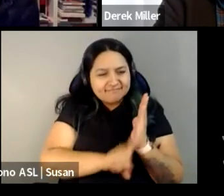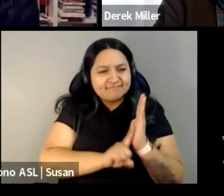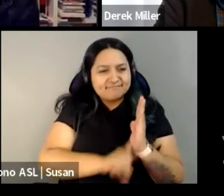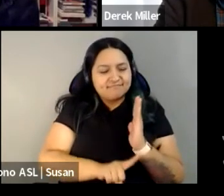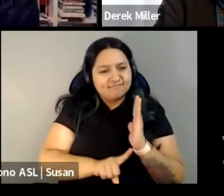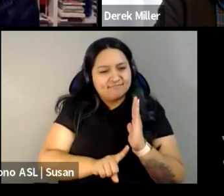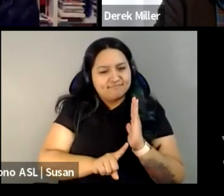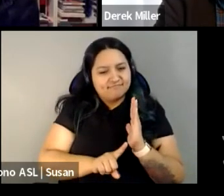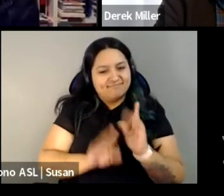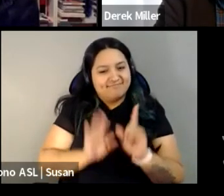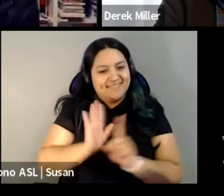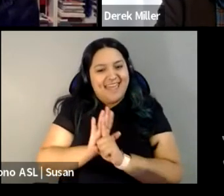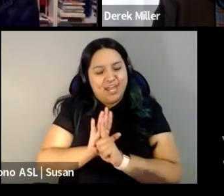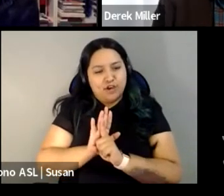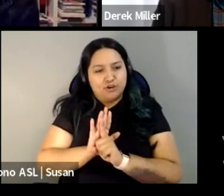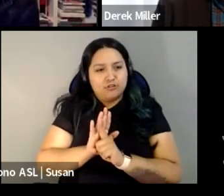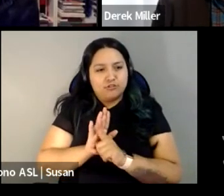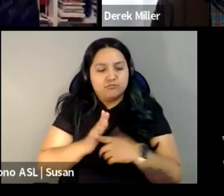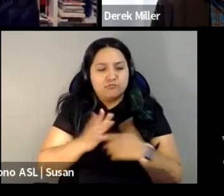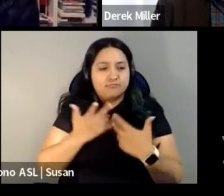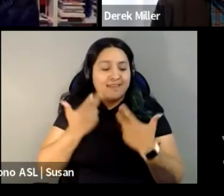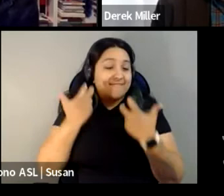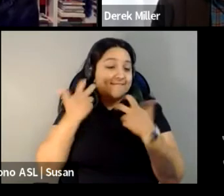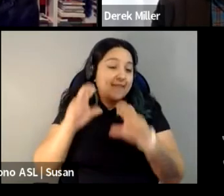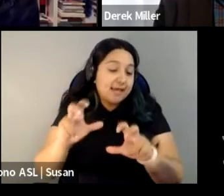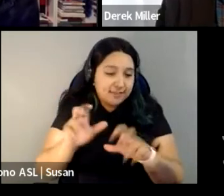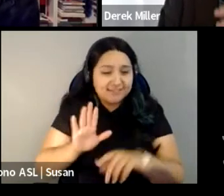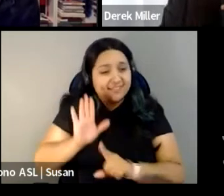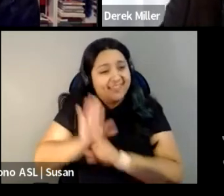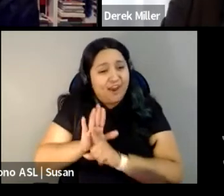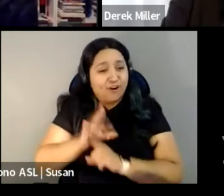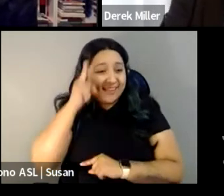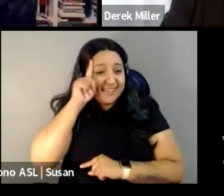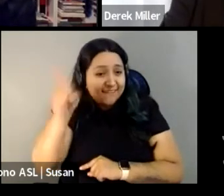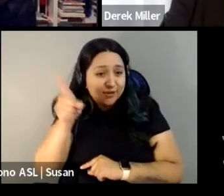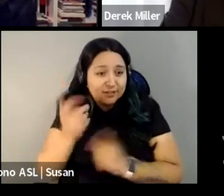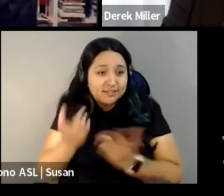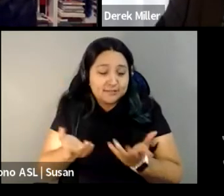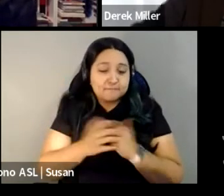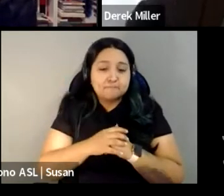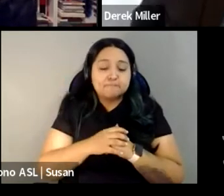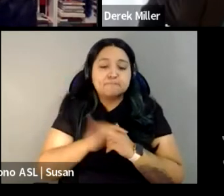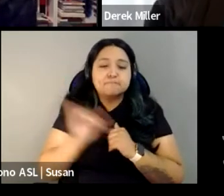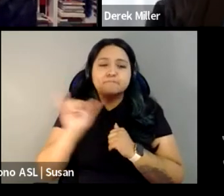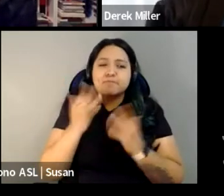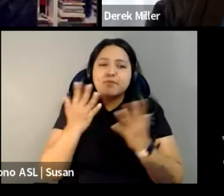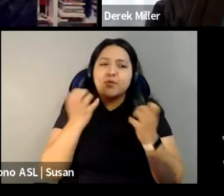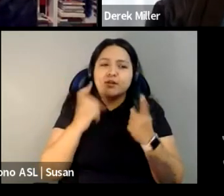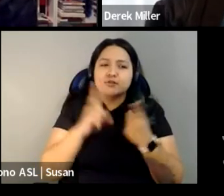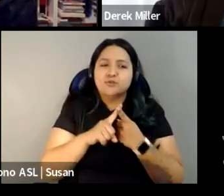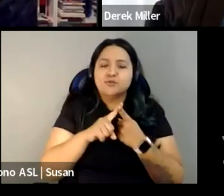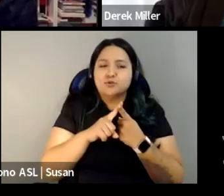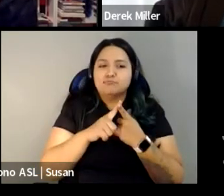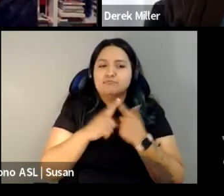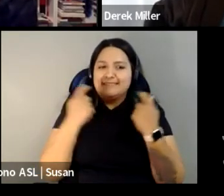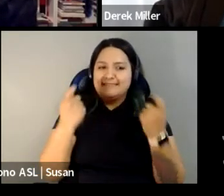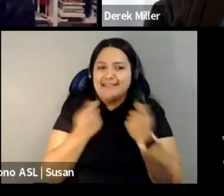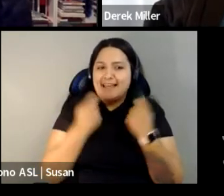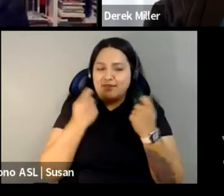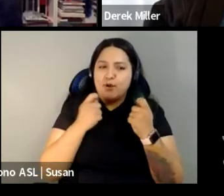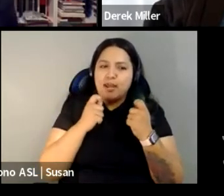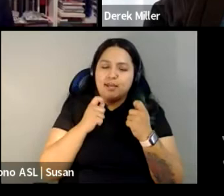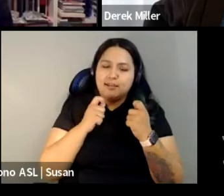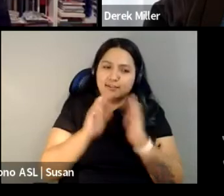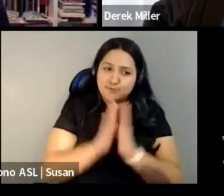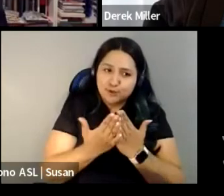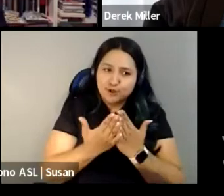and their cleverness. I also want to celebrate Brent's extensive archival work. It is like